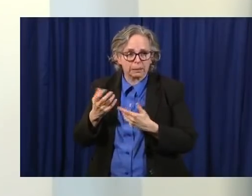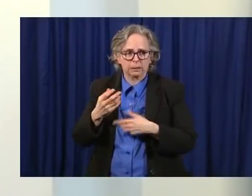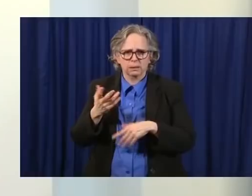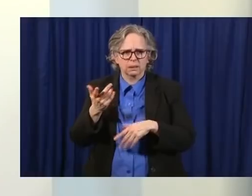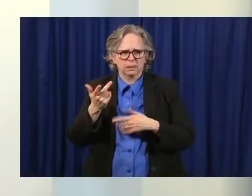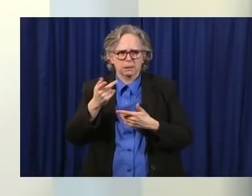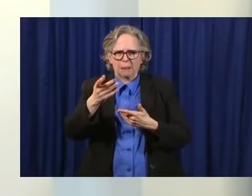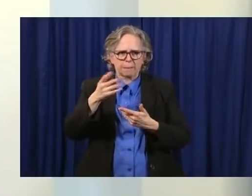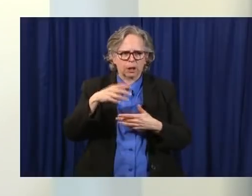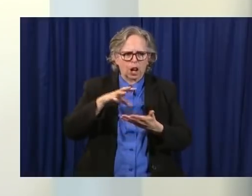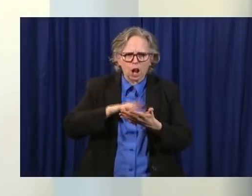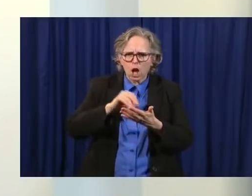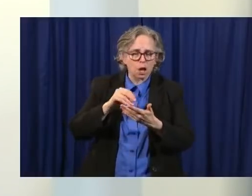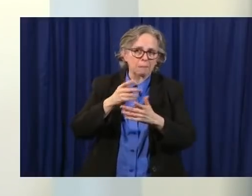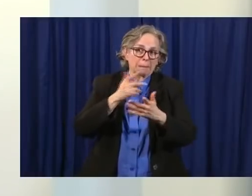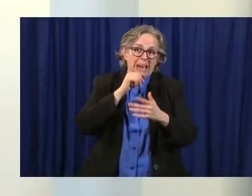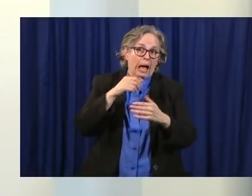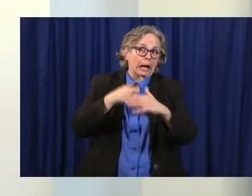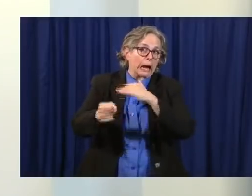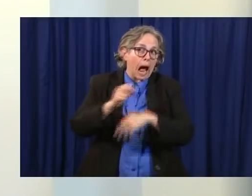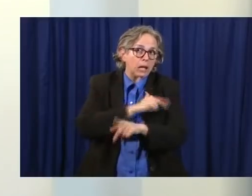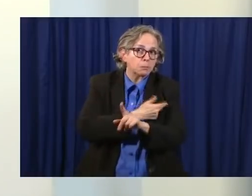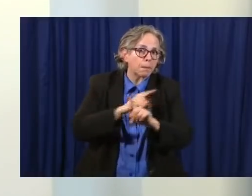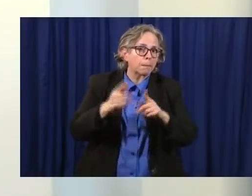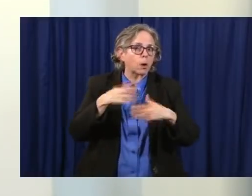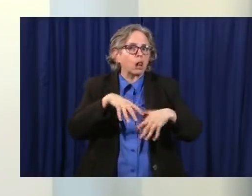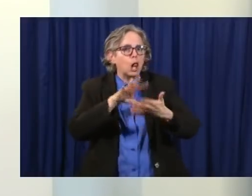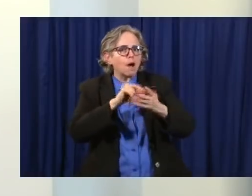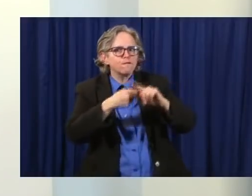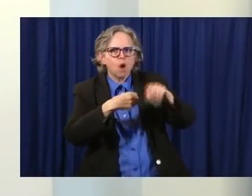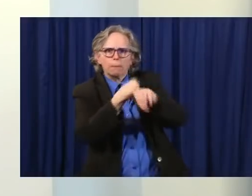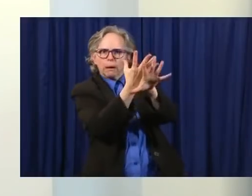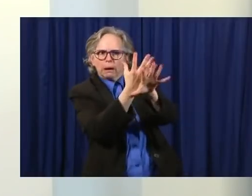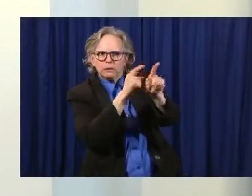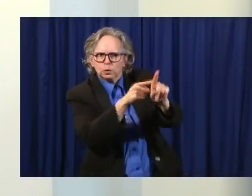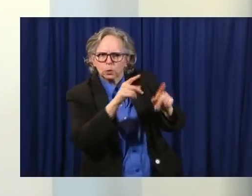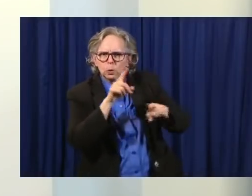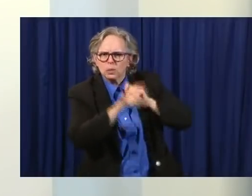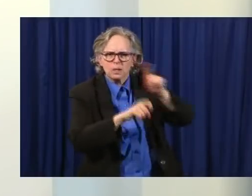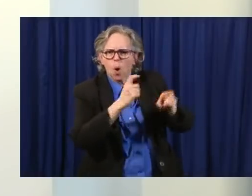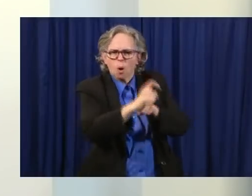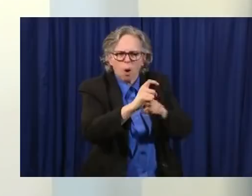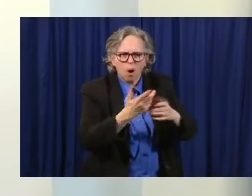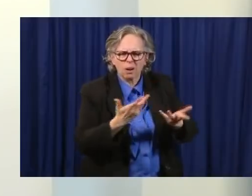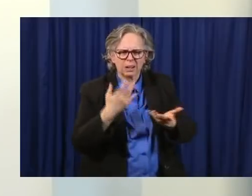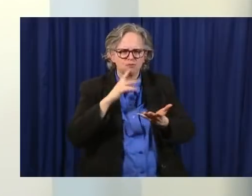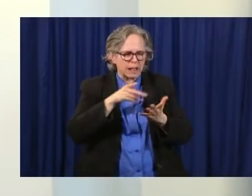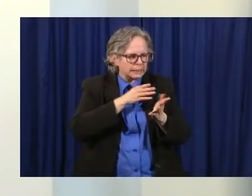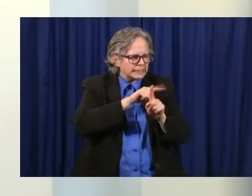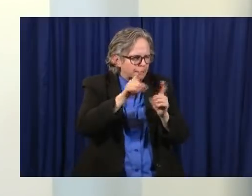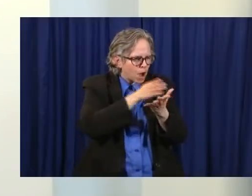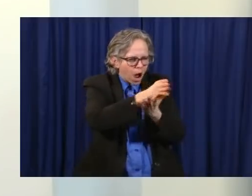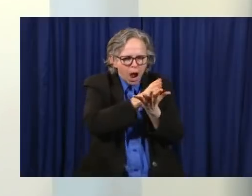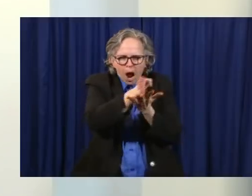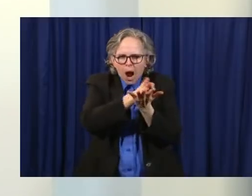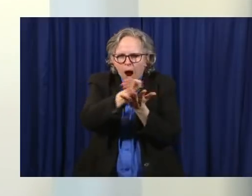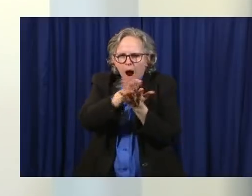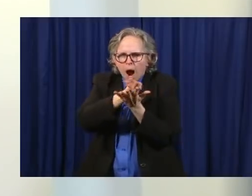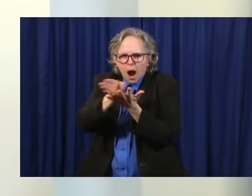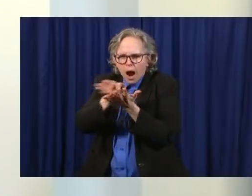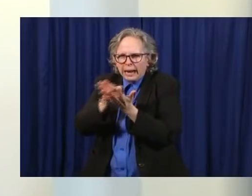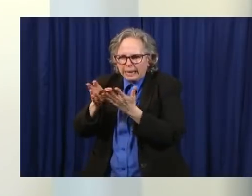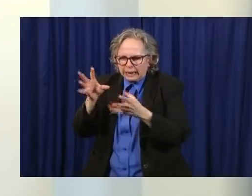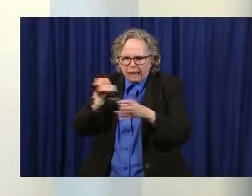hospitalized, ICU visits. We're looking at all sorts of aspects of this disease. We're looking at deaths.